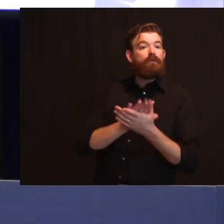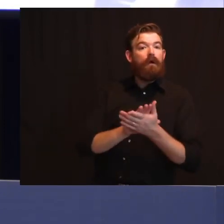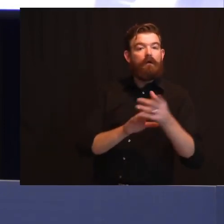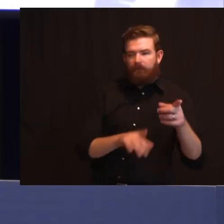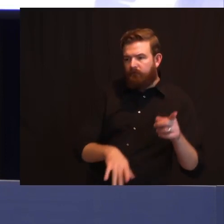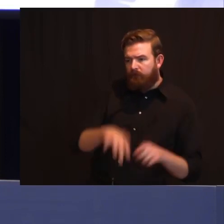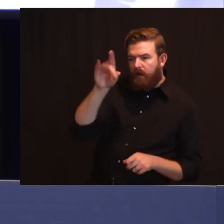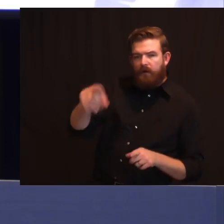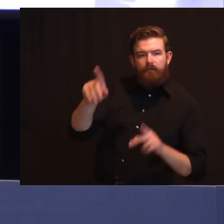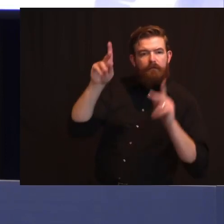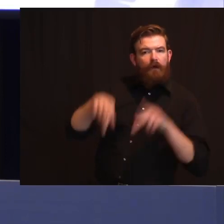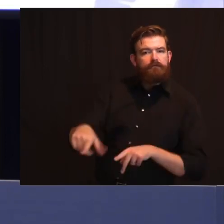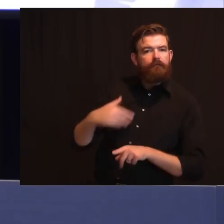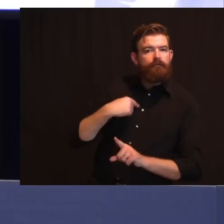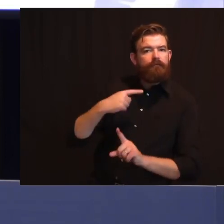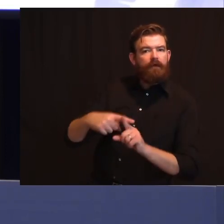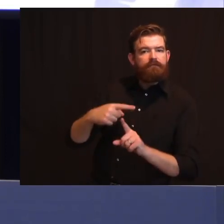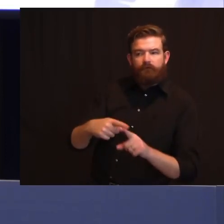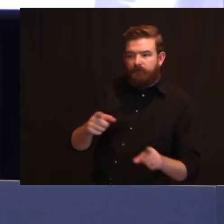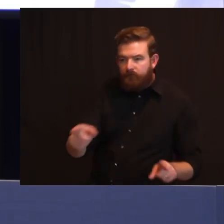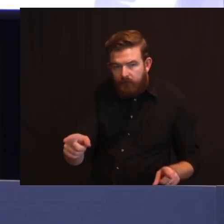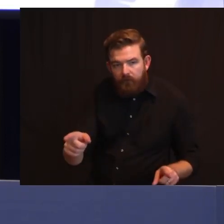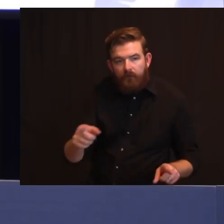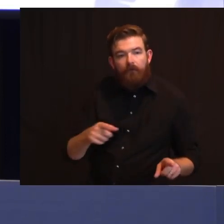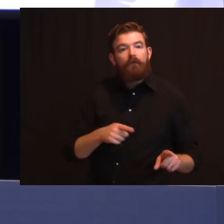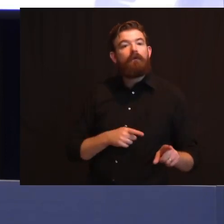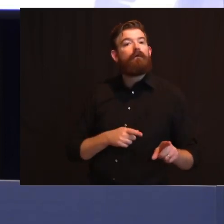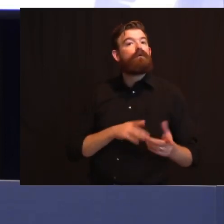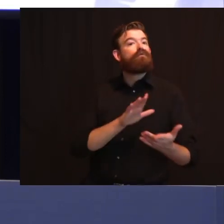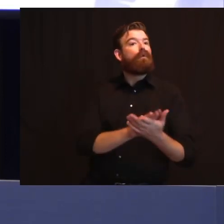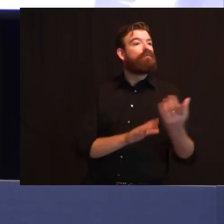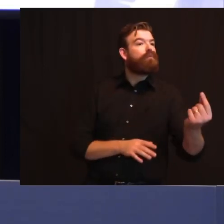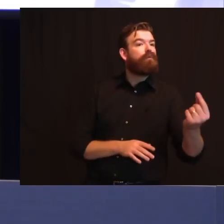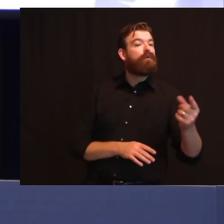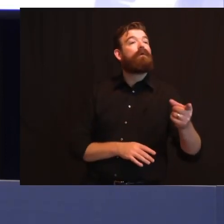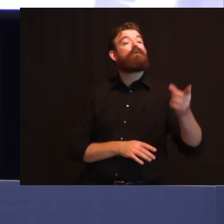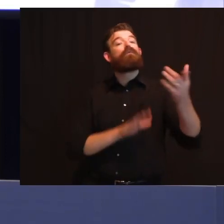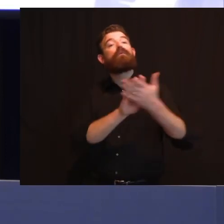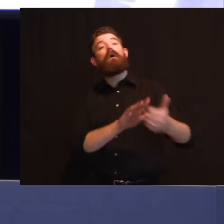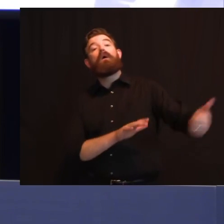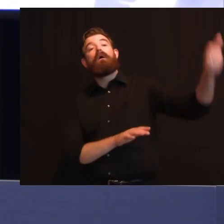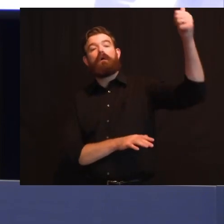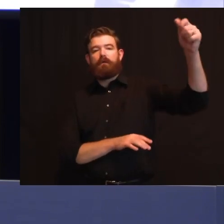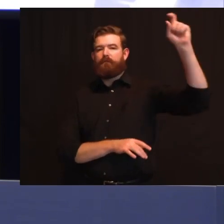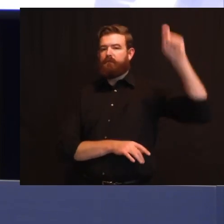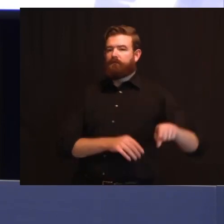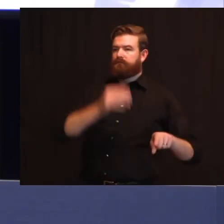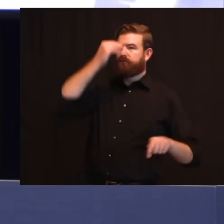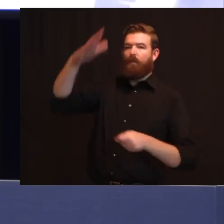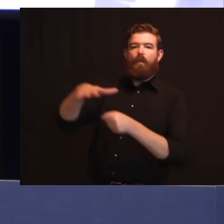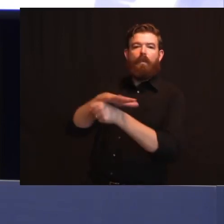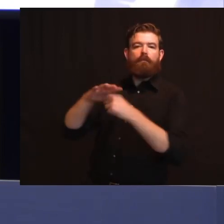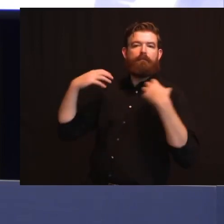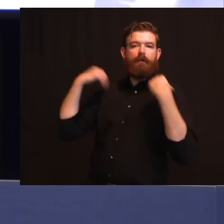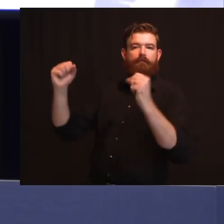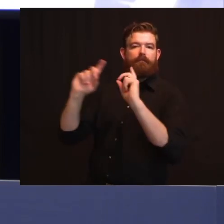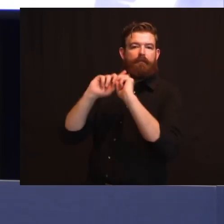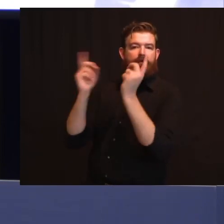tests positive, district officials must immediately notify the local health officials, staff, and